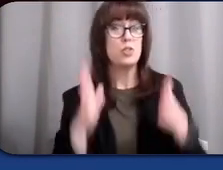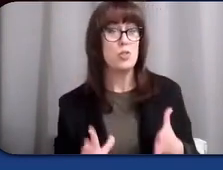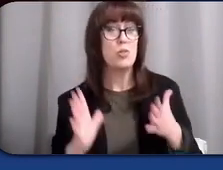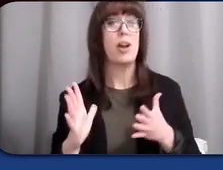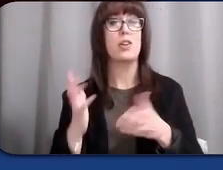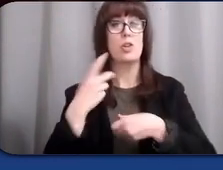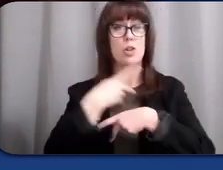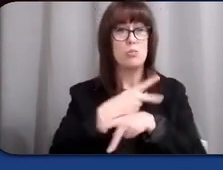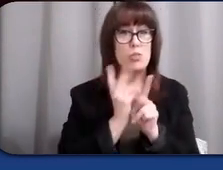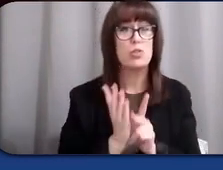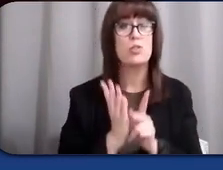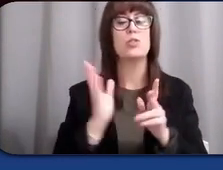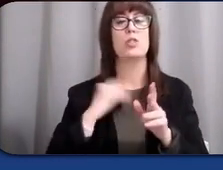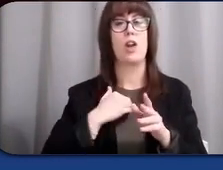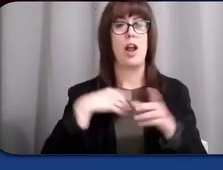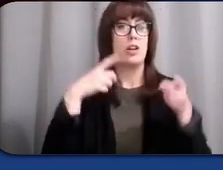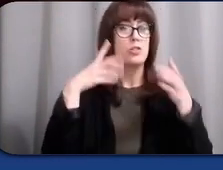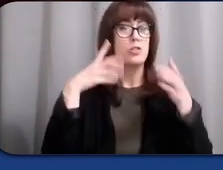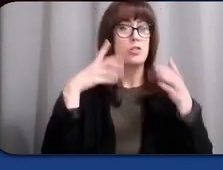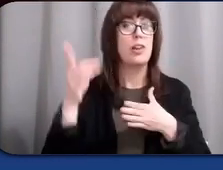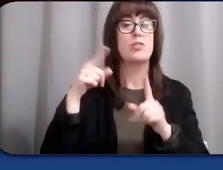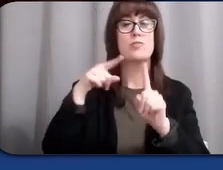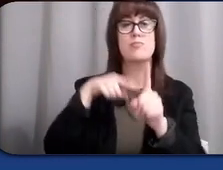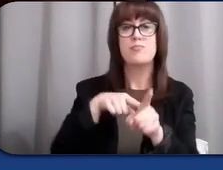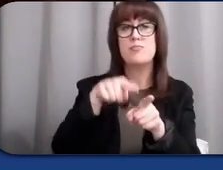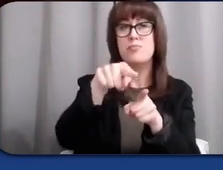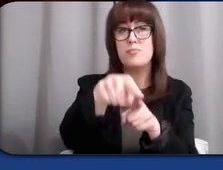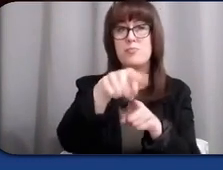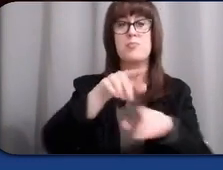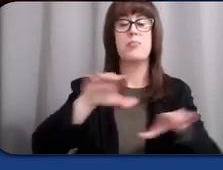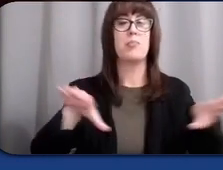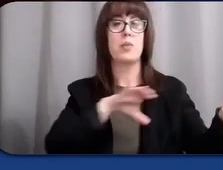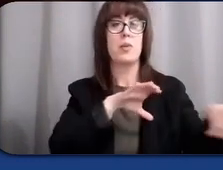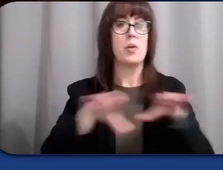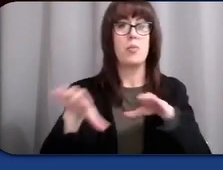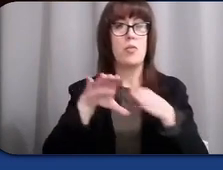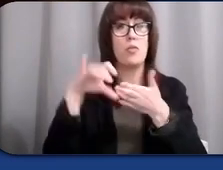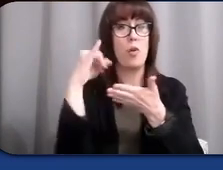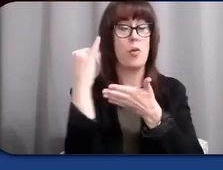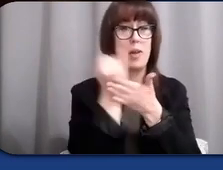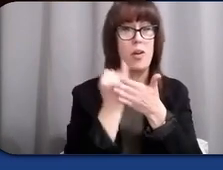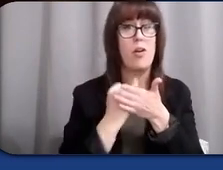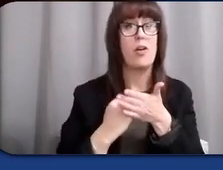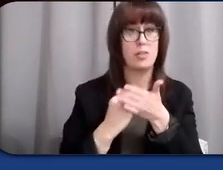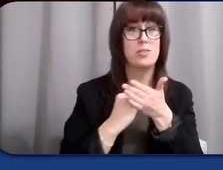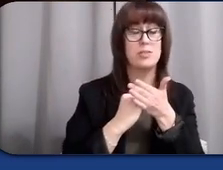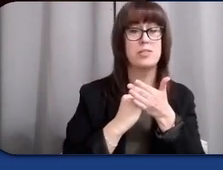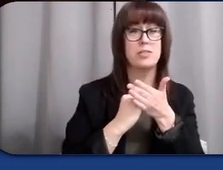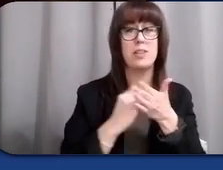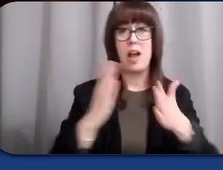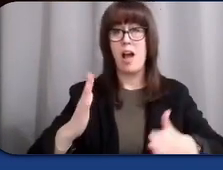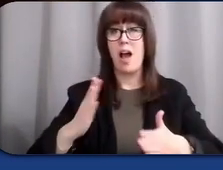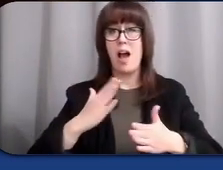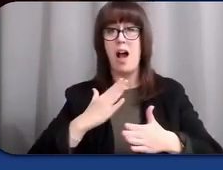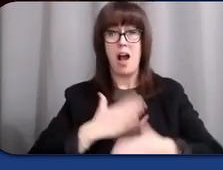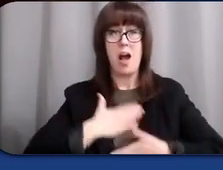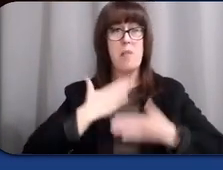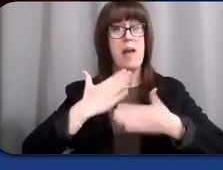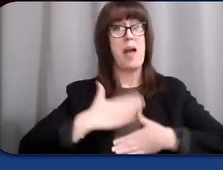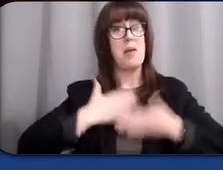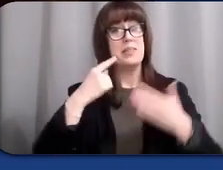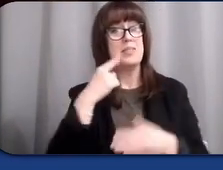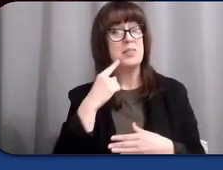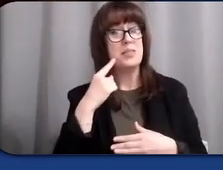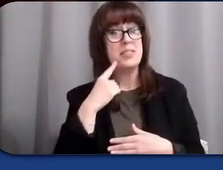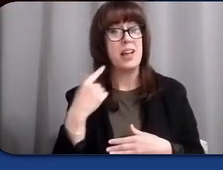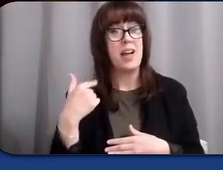in the performing arts, and a proud member of the Jüdische Kulturbund project. I'm happy to say that I live one